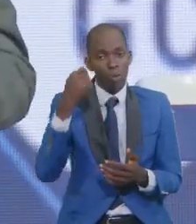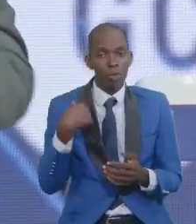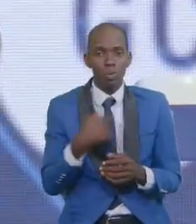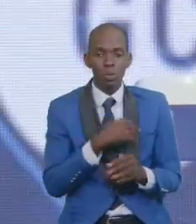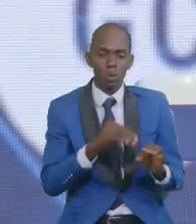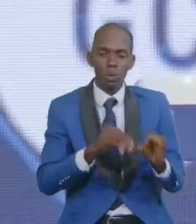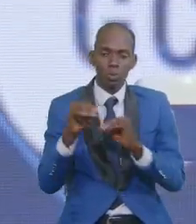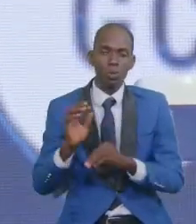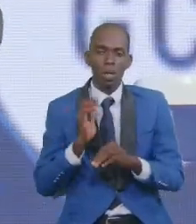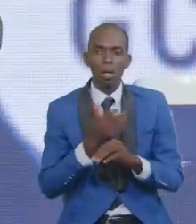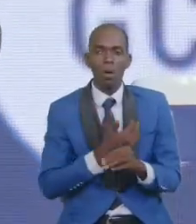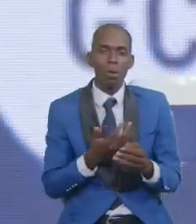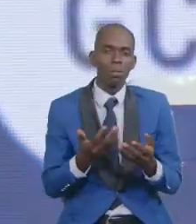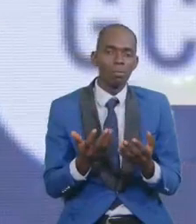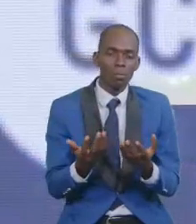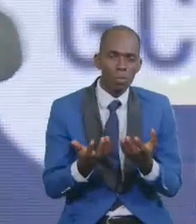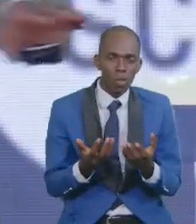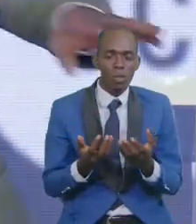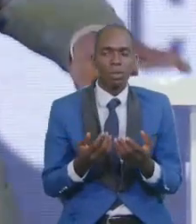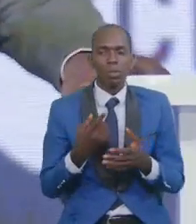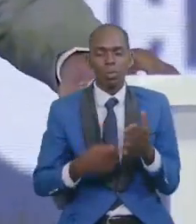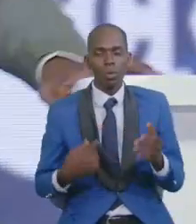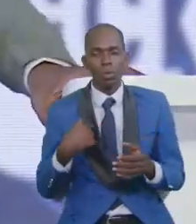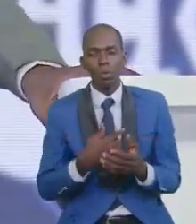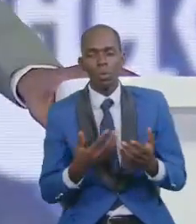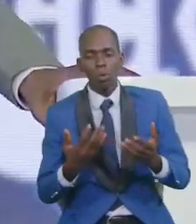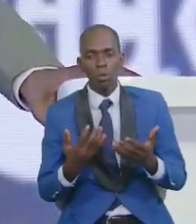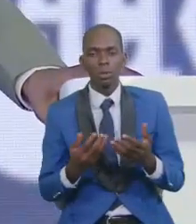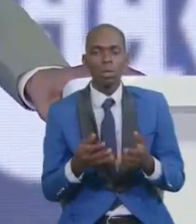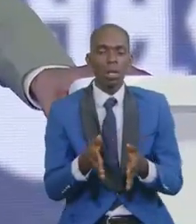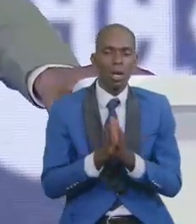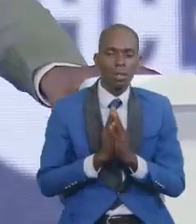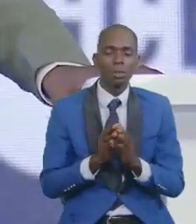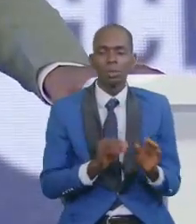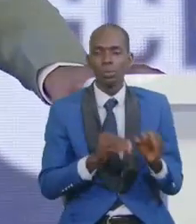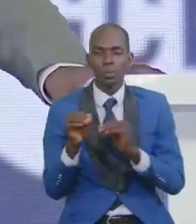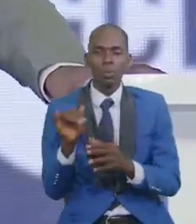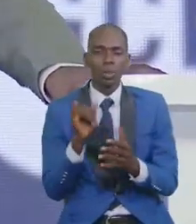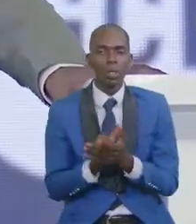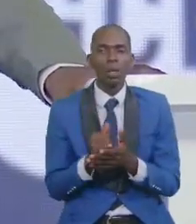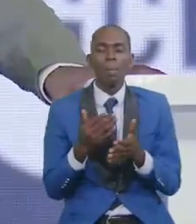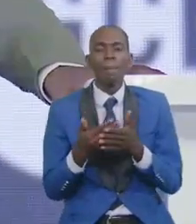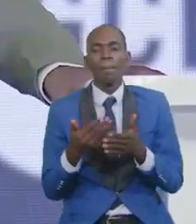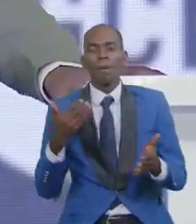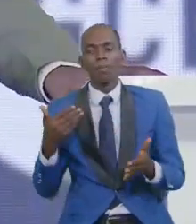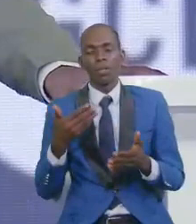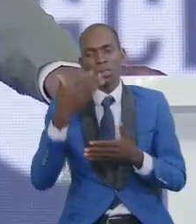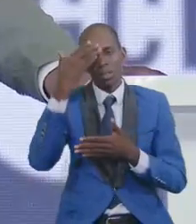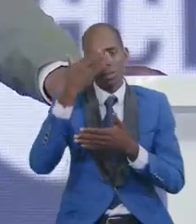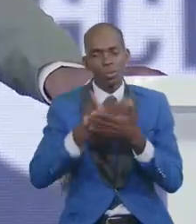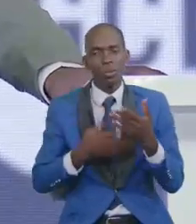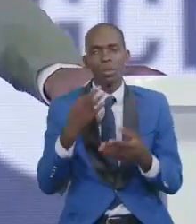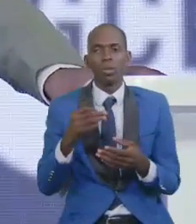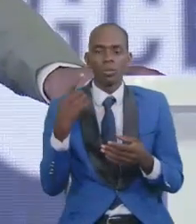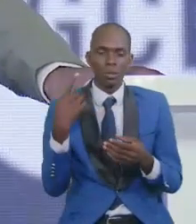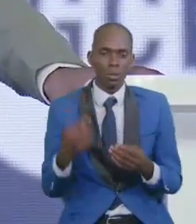I want, what I love, what I demand, we put that before, in front of the desires